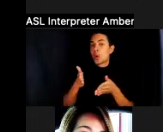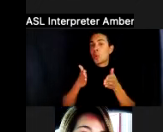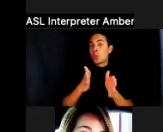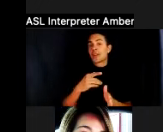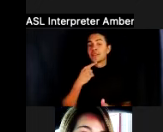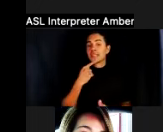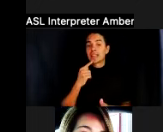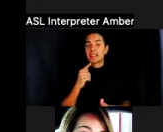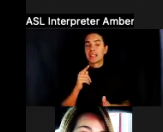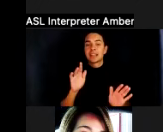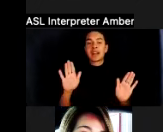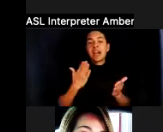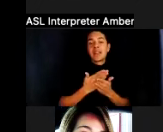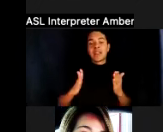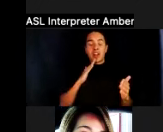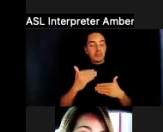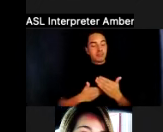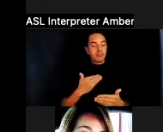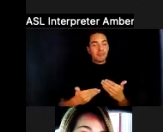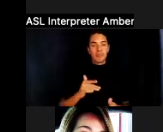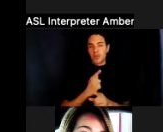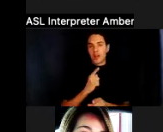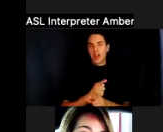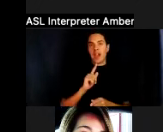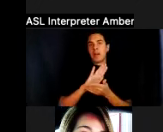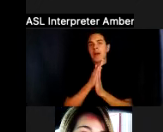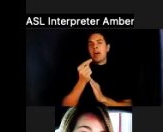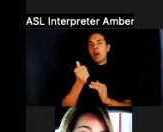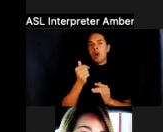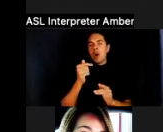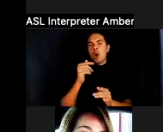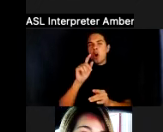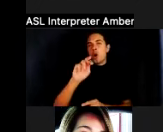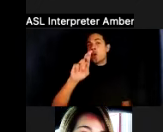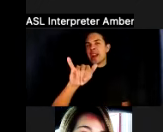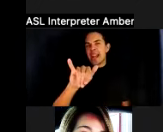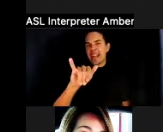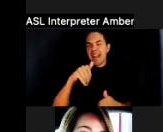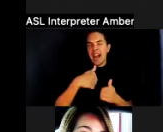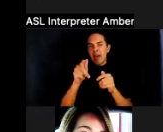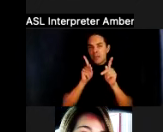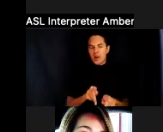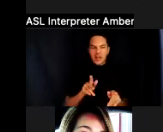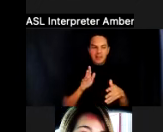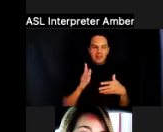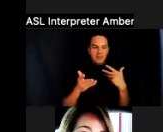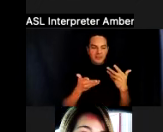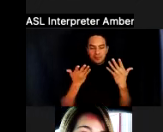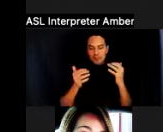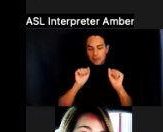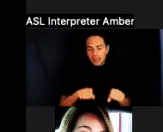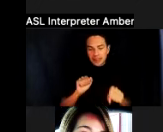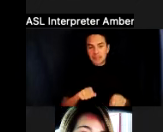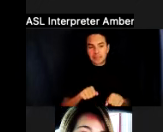or doing things, like I mean it becomes a little bit tricky if it's like that's how that person might, you